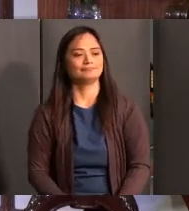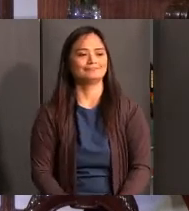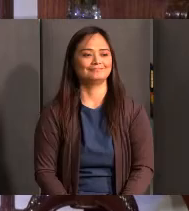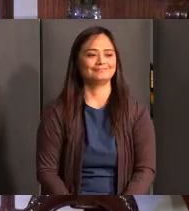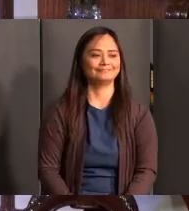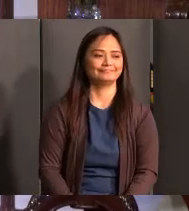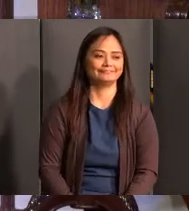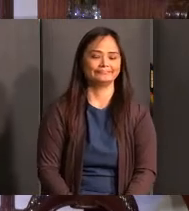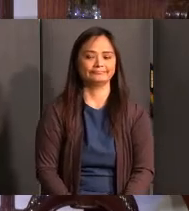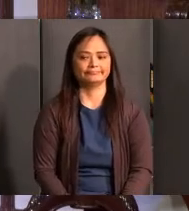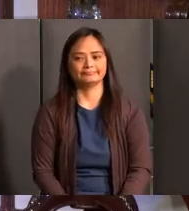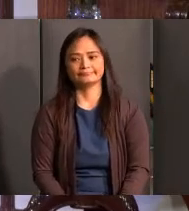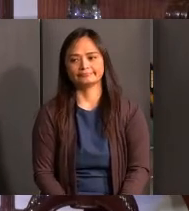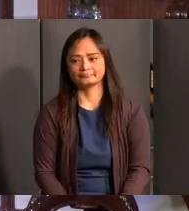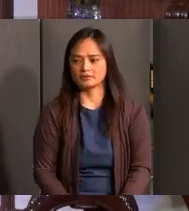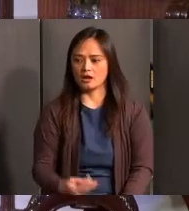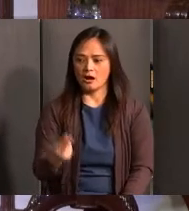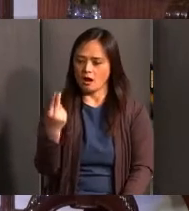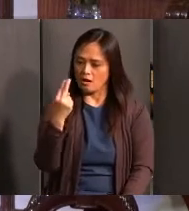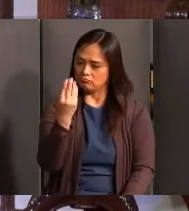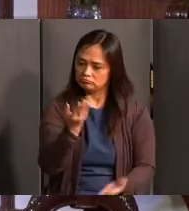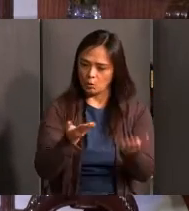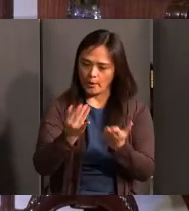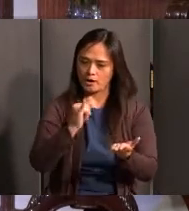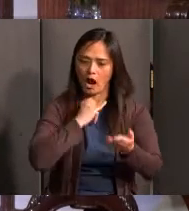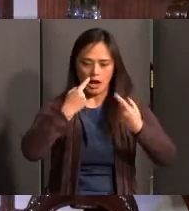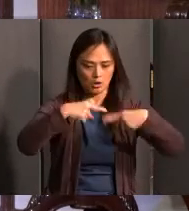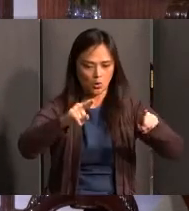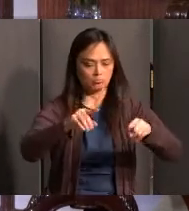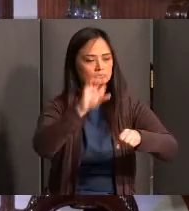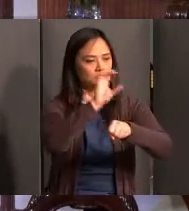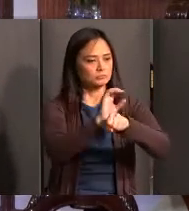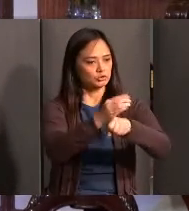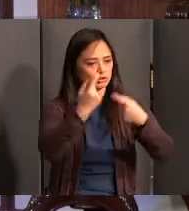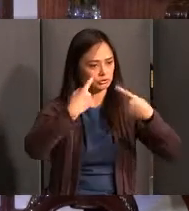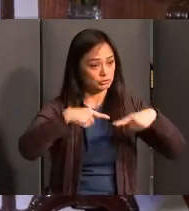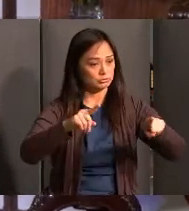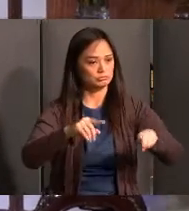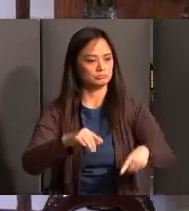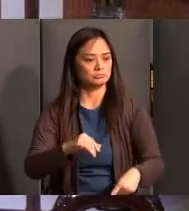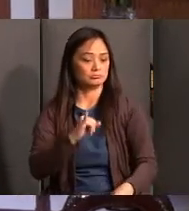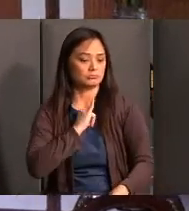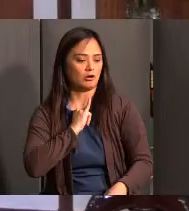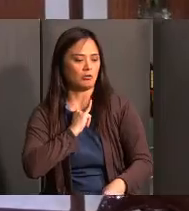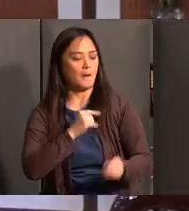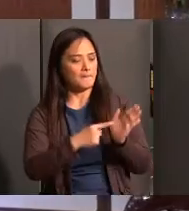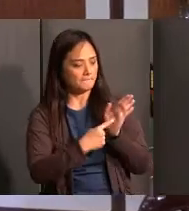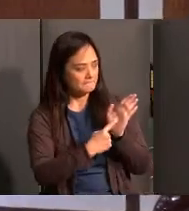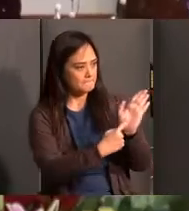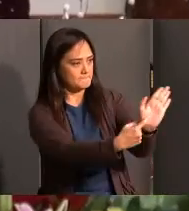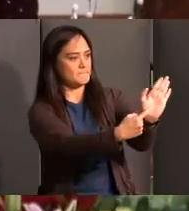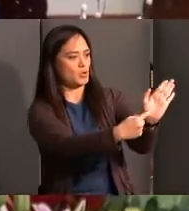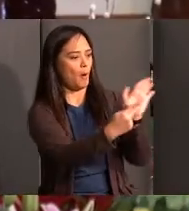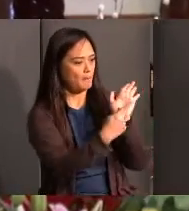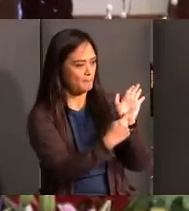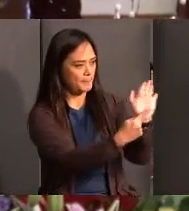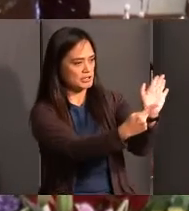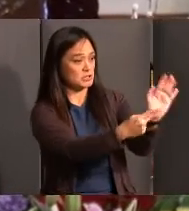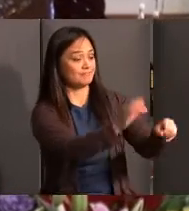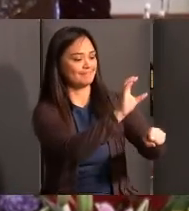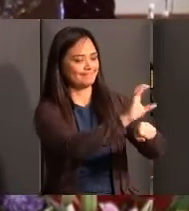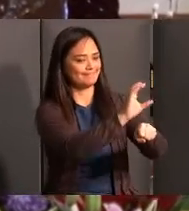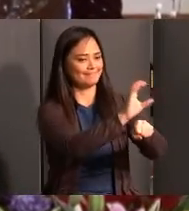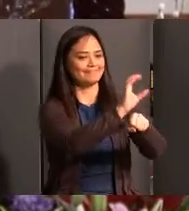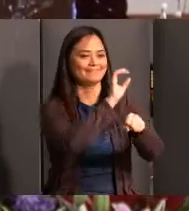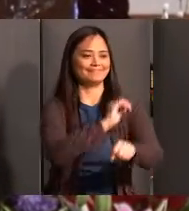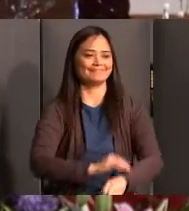church goes. Are you listening? Wherever I go, you go. If